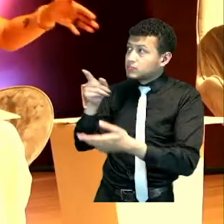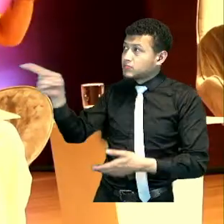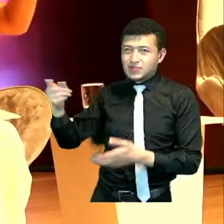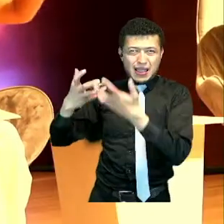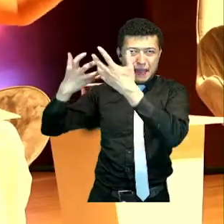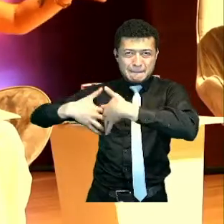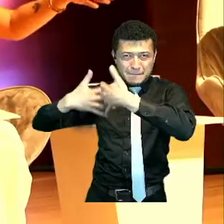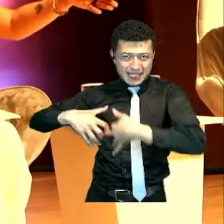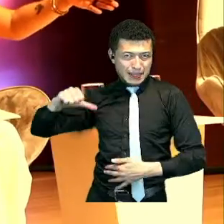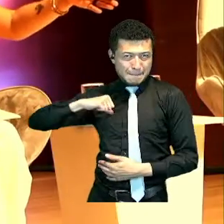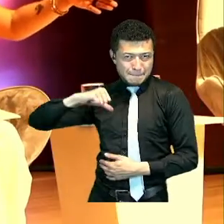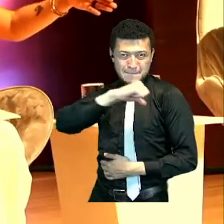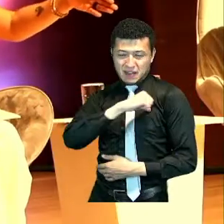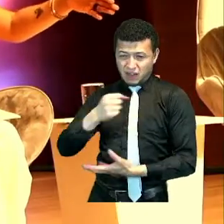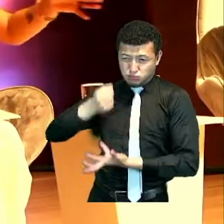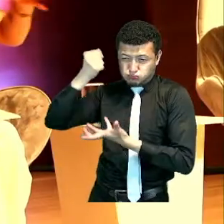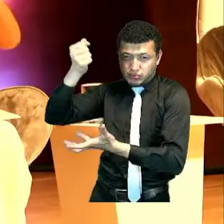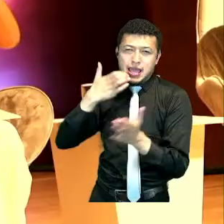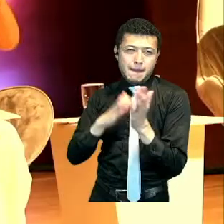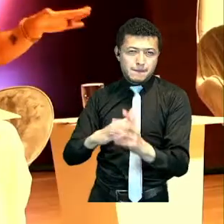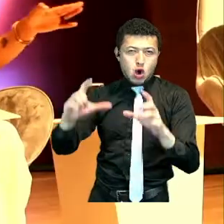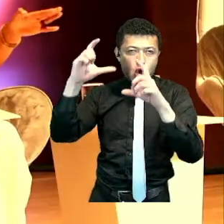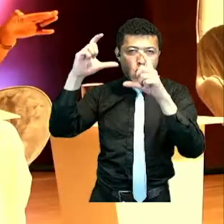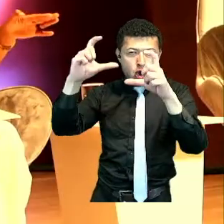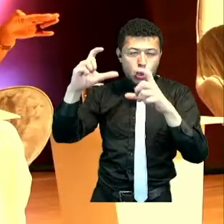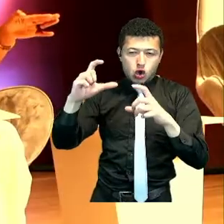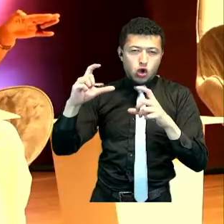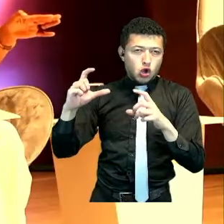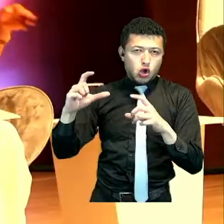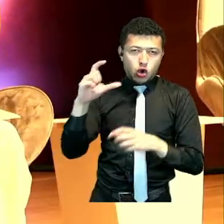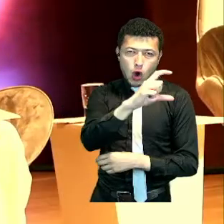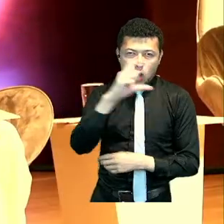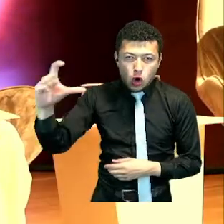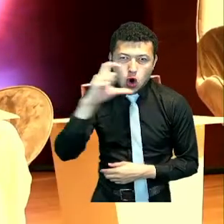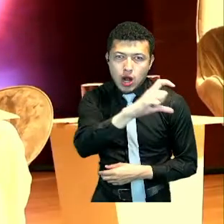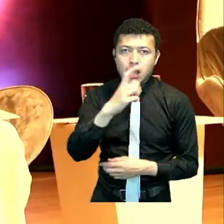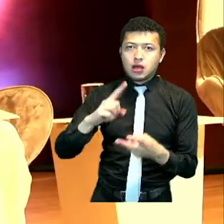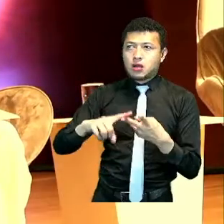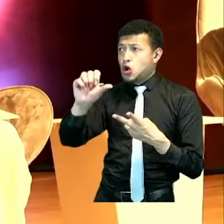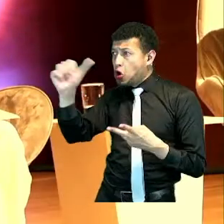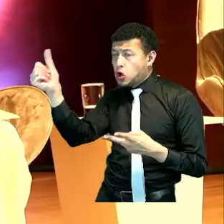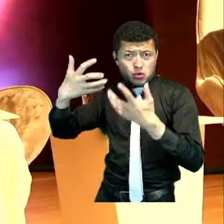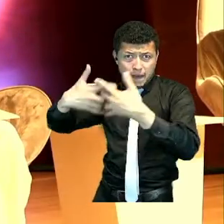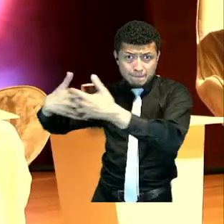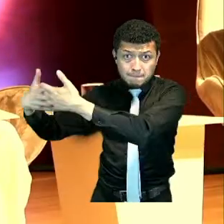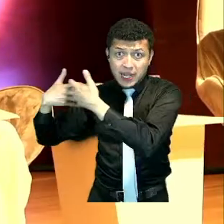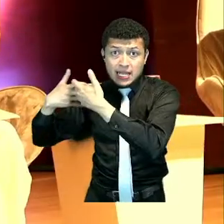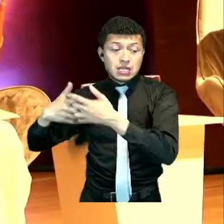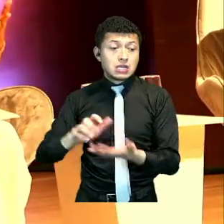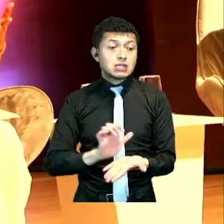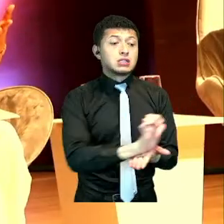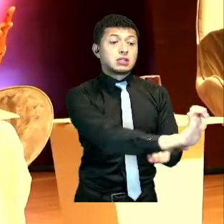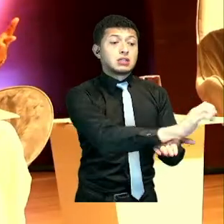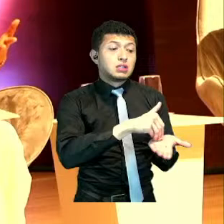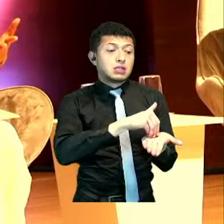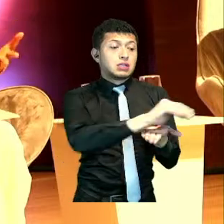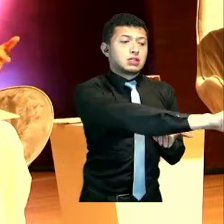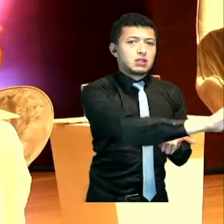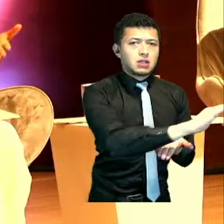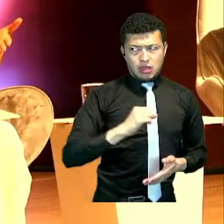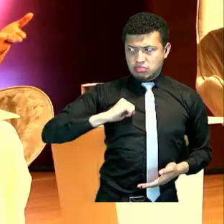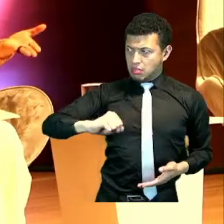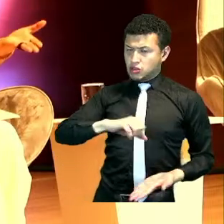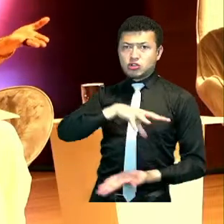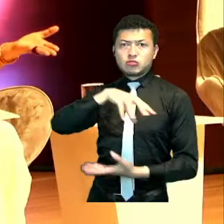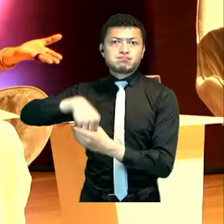this Gongora or Monsanto or some multinational company denies us the basic right to be